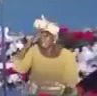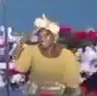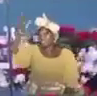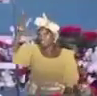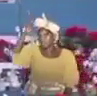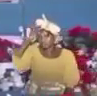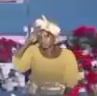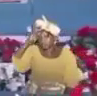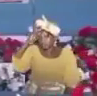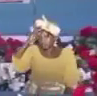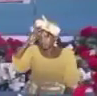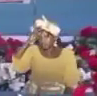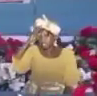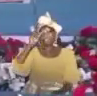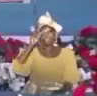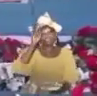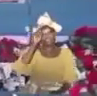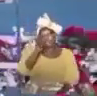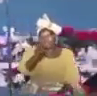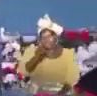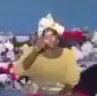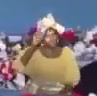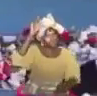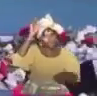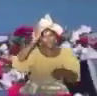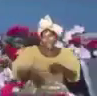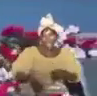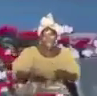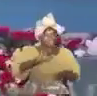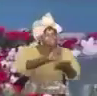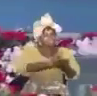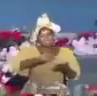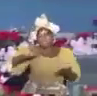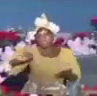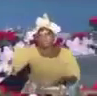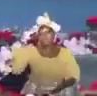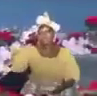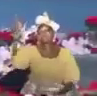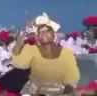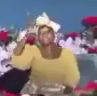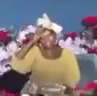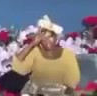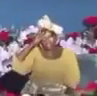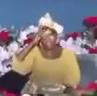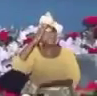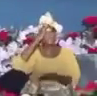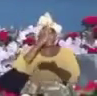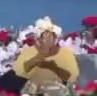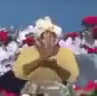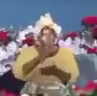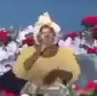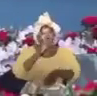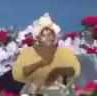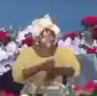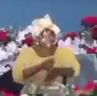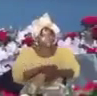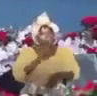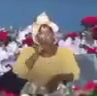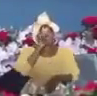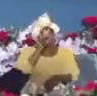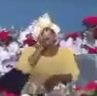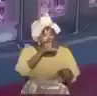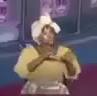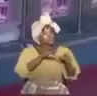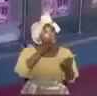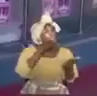Demonic attacks. You cannot rule Satan out. There are times that you do everything right, but just because there is